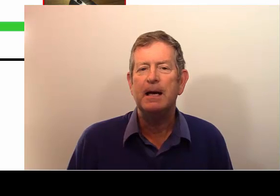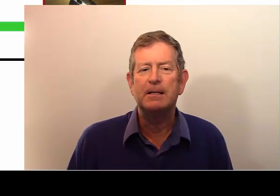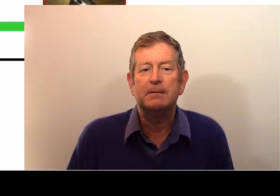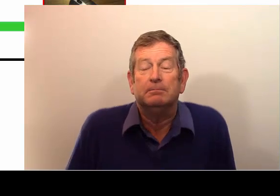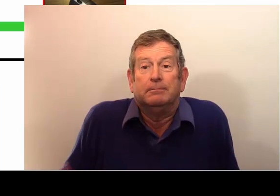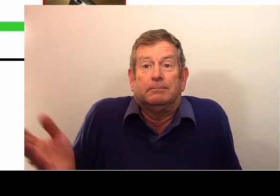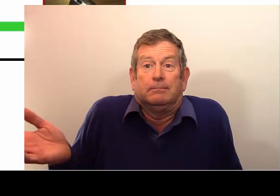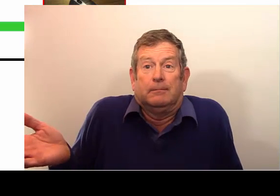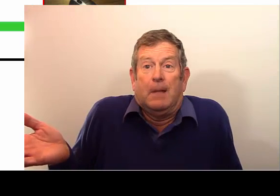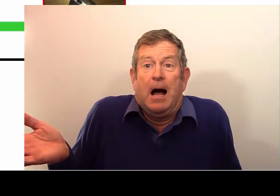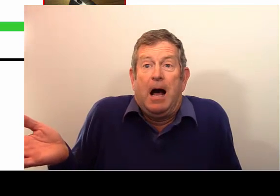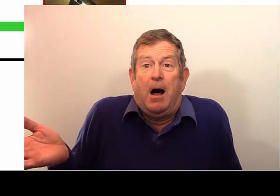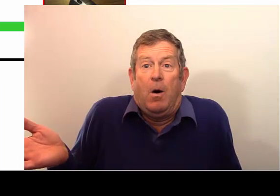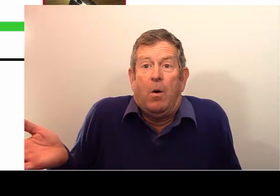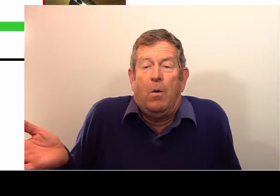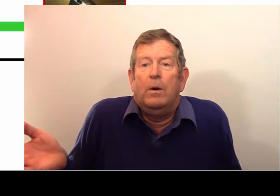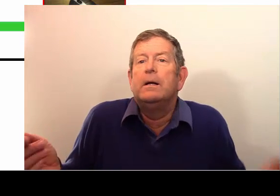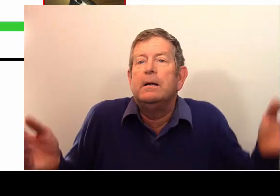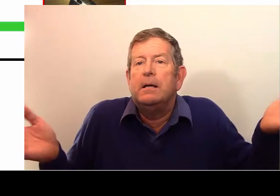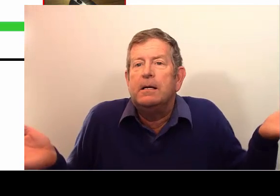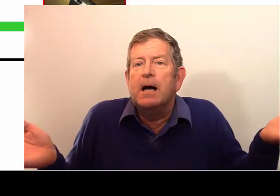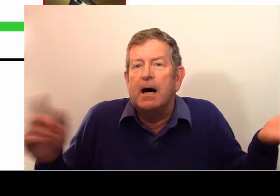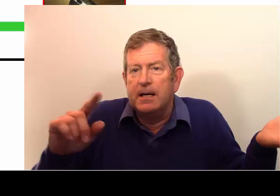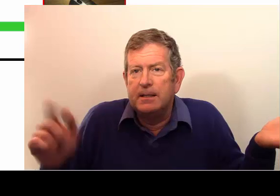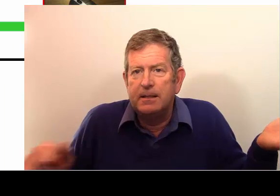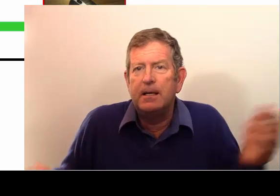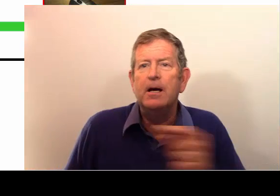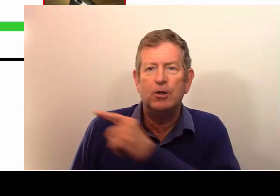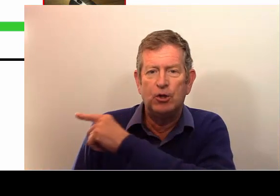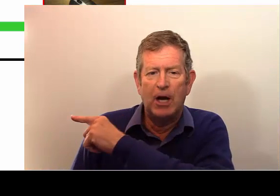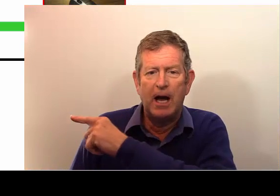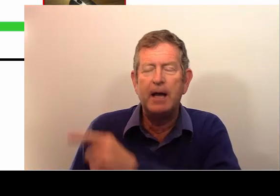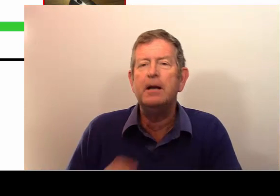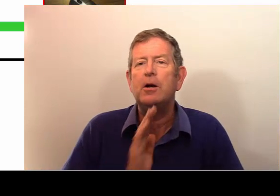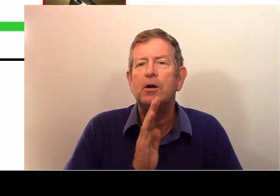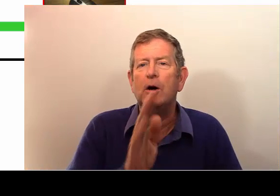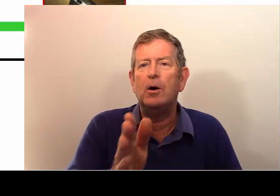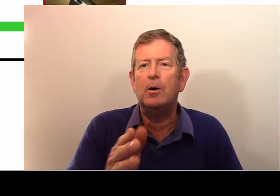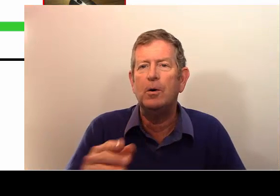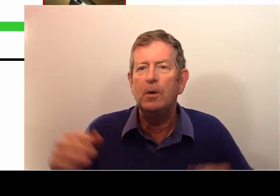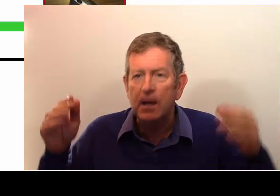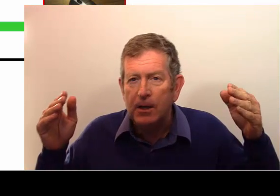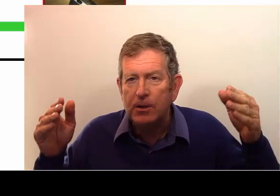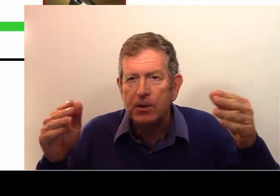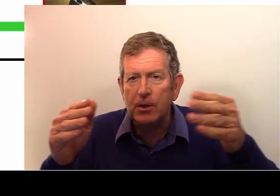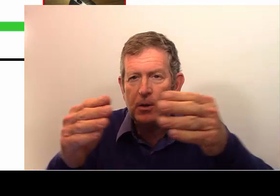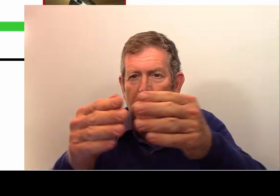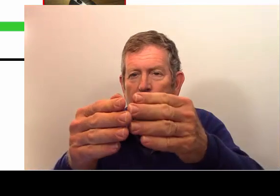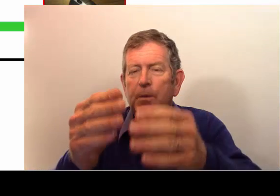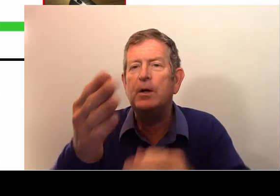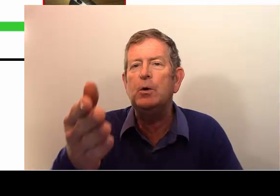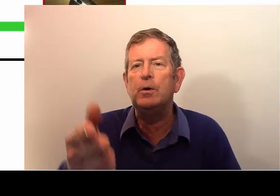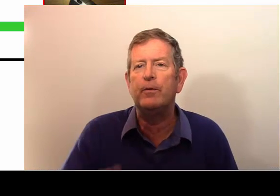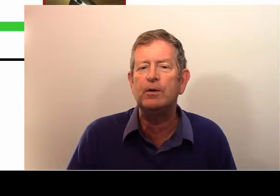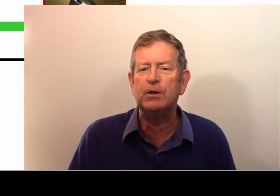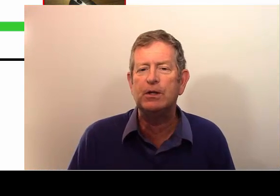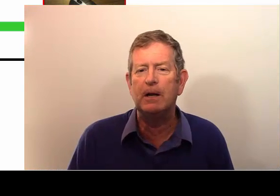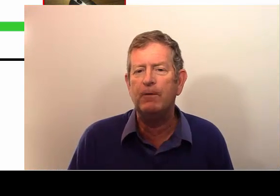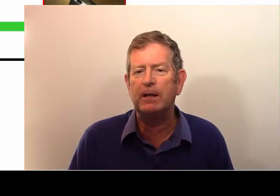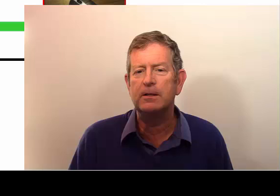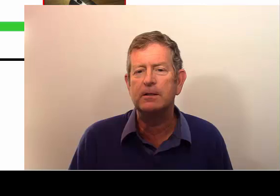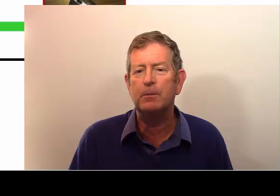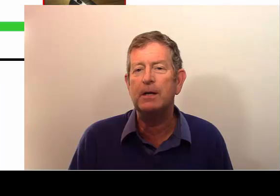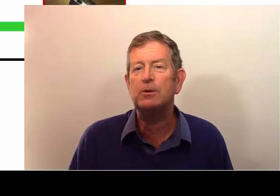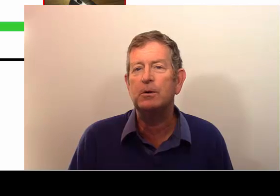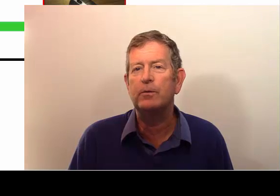Okay, it's how does John go to the university?